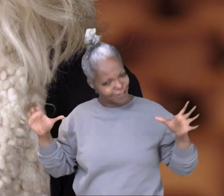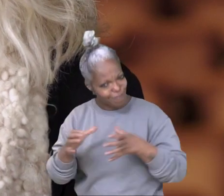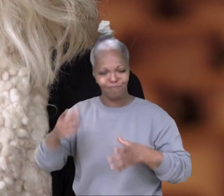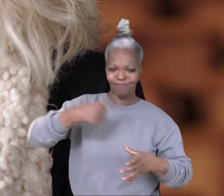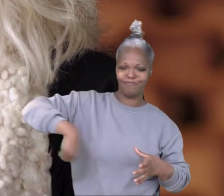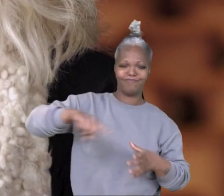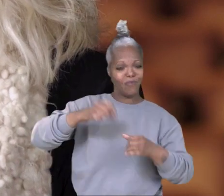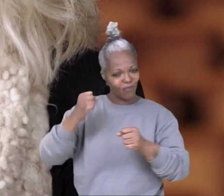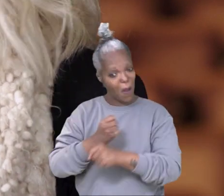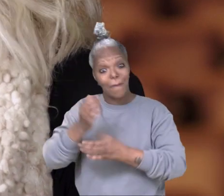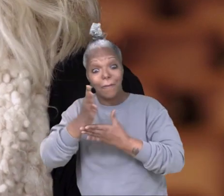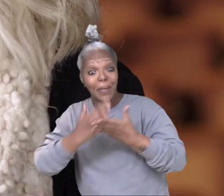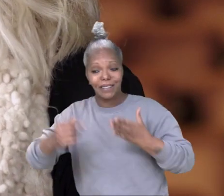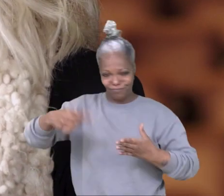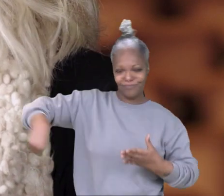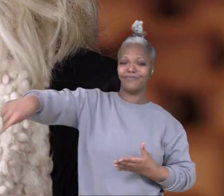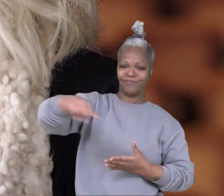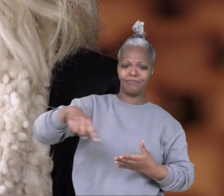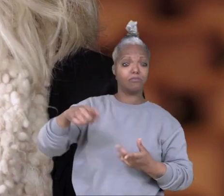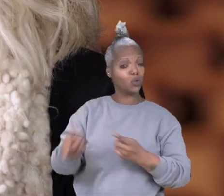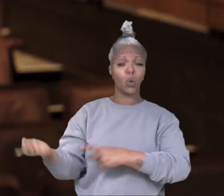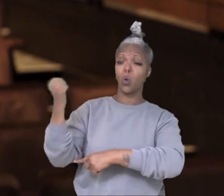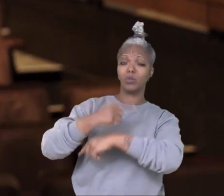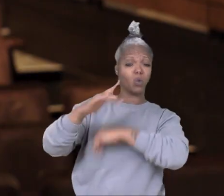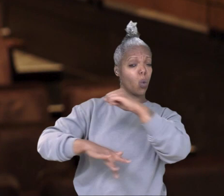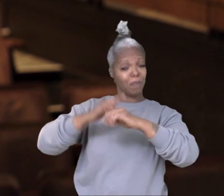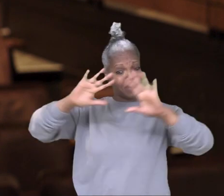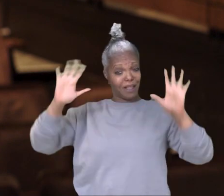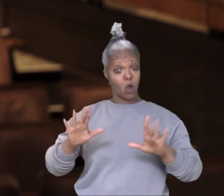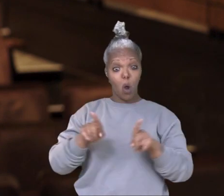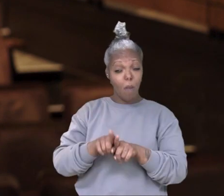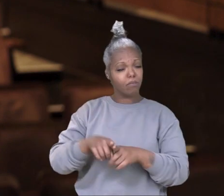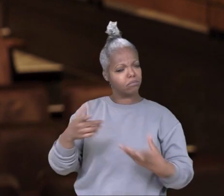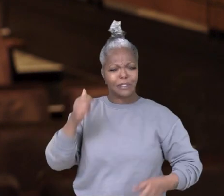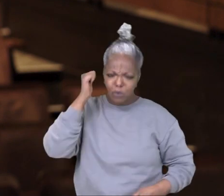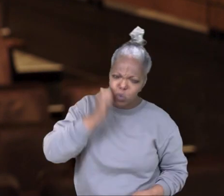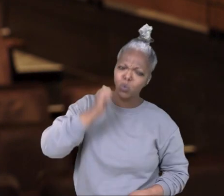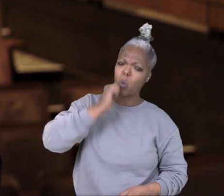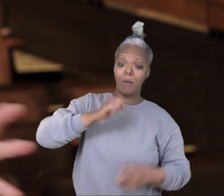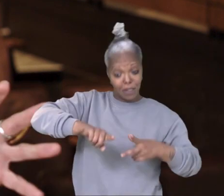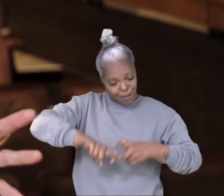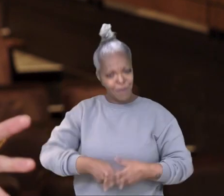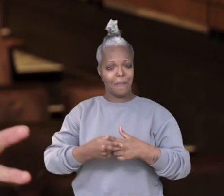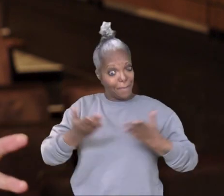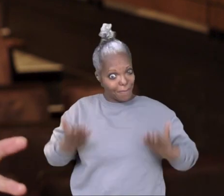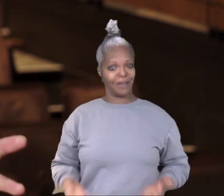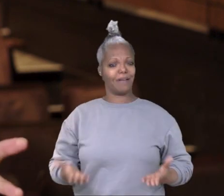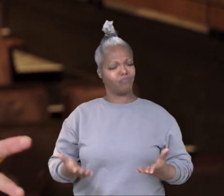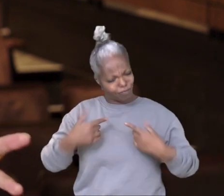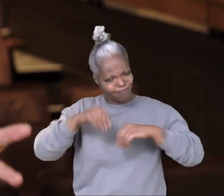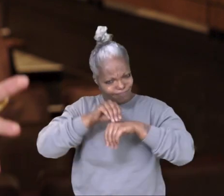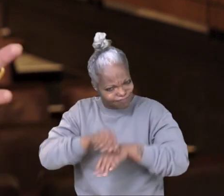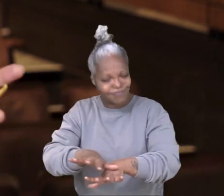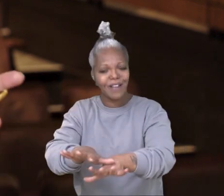together. We are all part of the circle. On this World Theatre Day, and every day moving